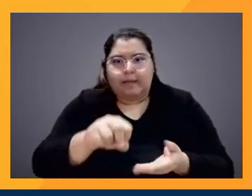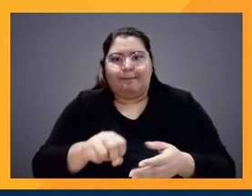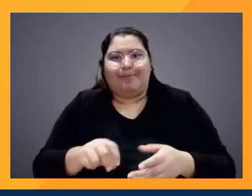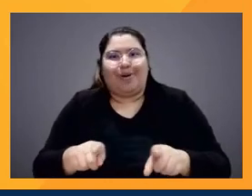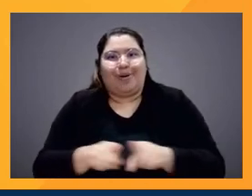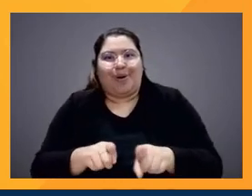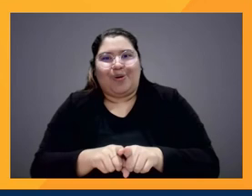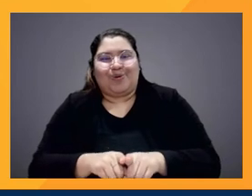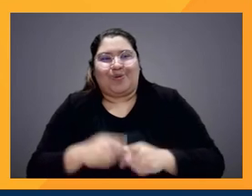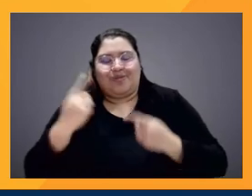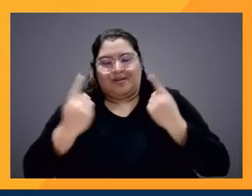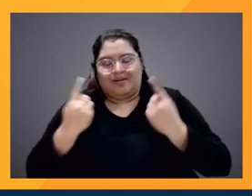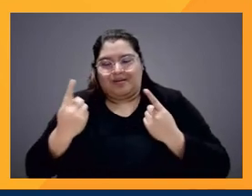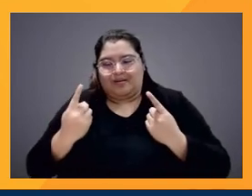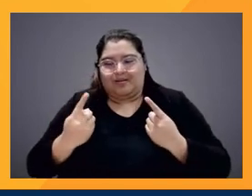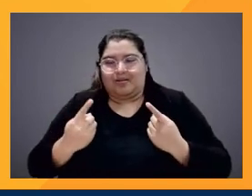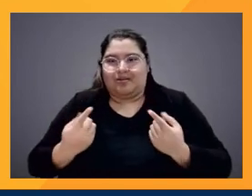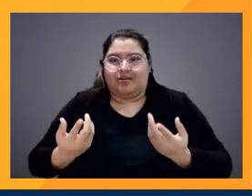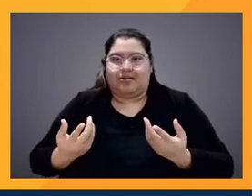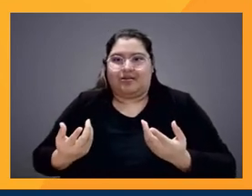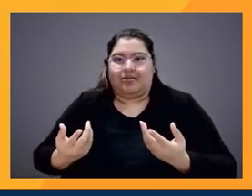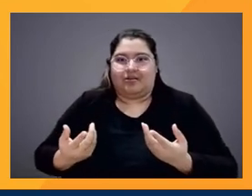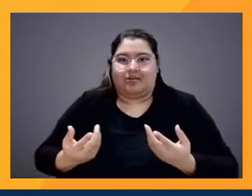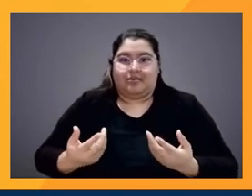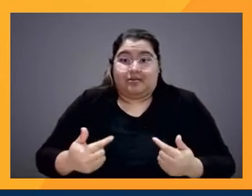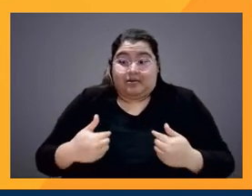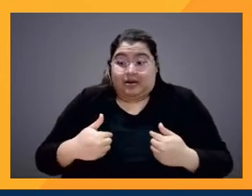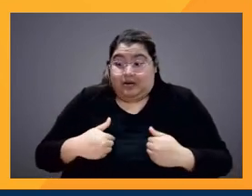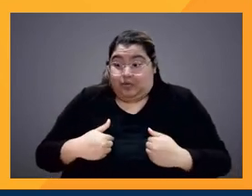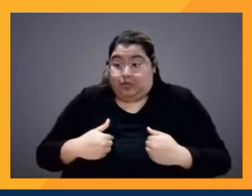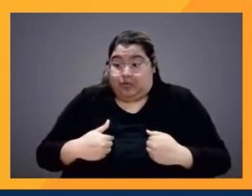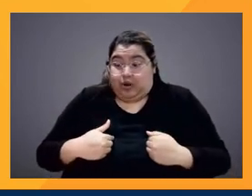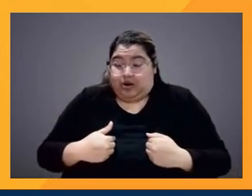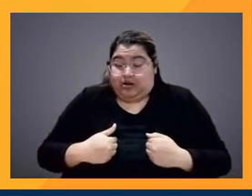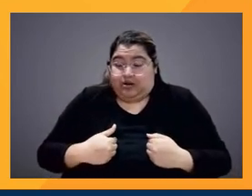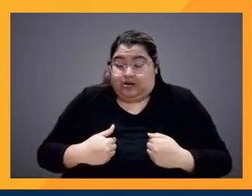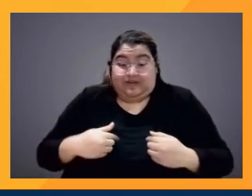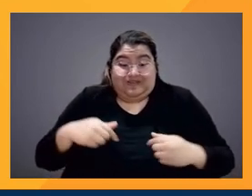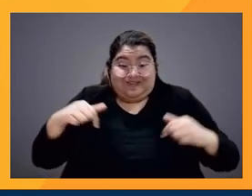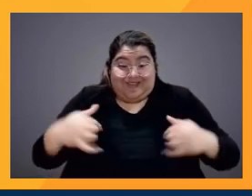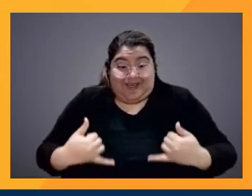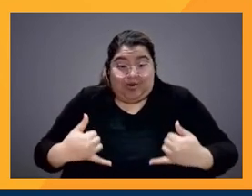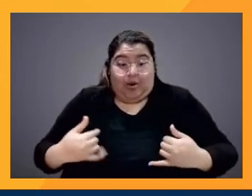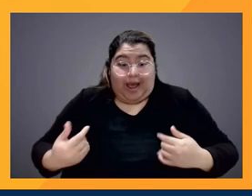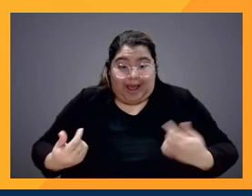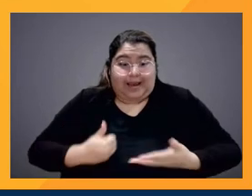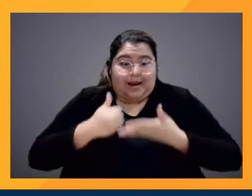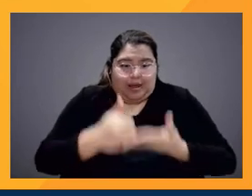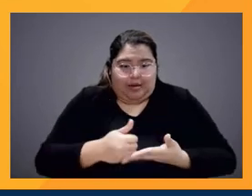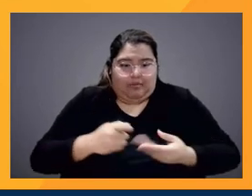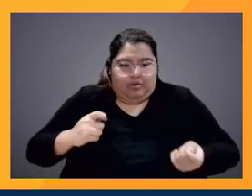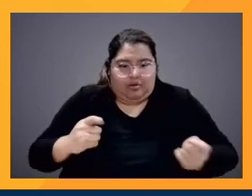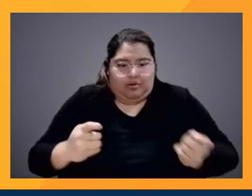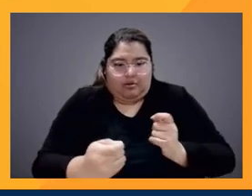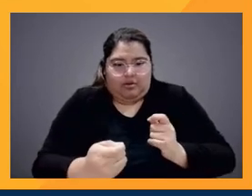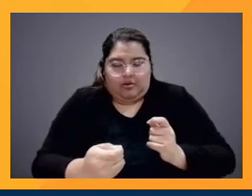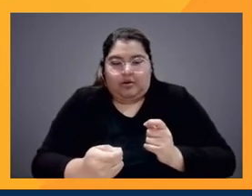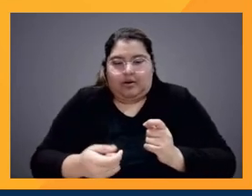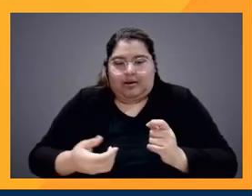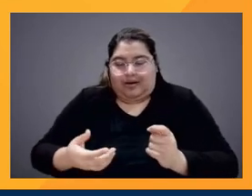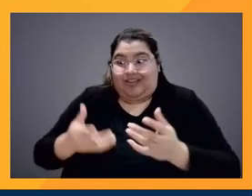engaging with public sector, other private sector entities around these questions. It's what we do. It's what we get